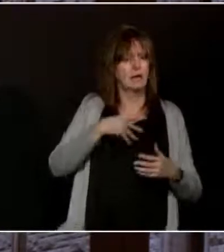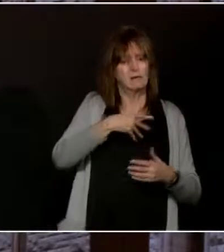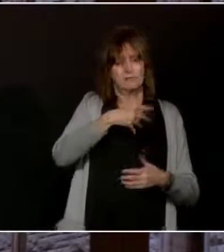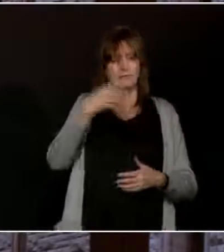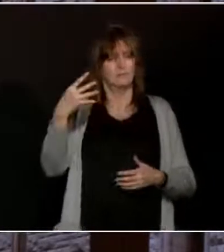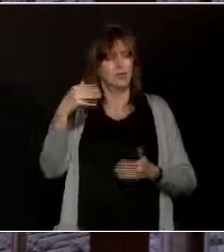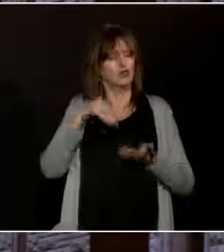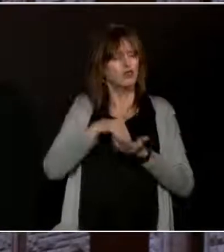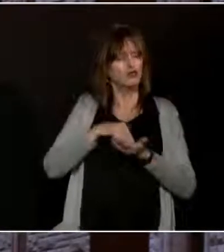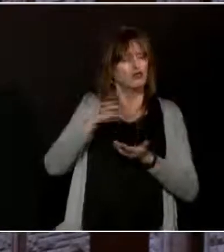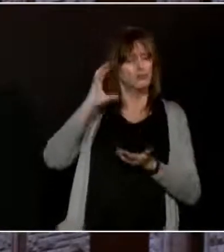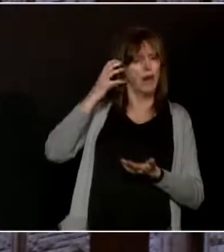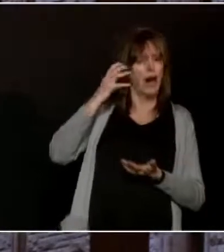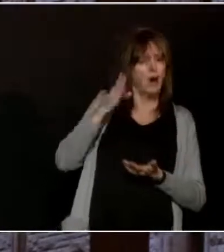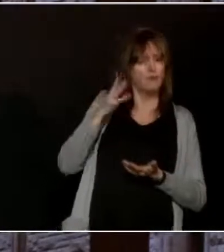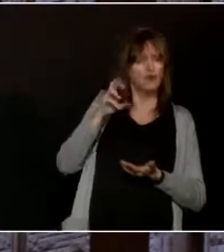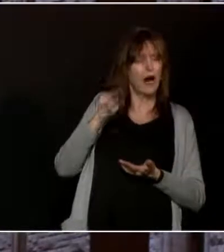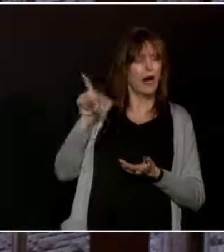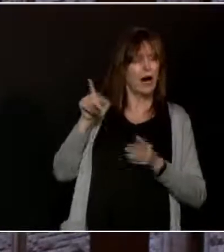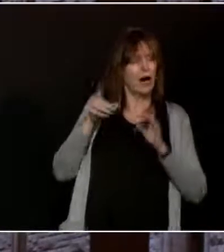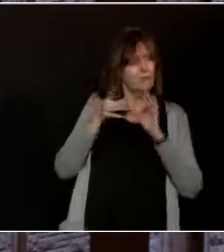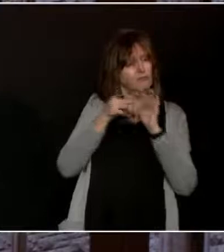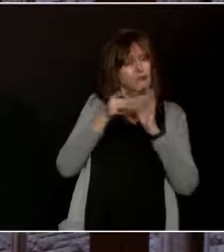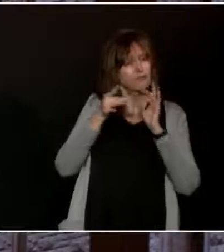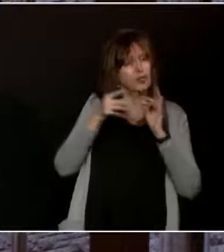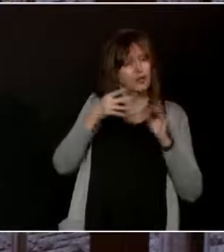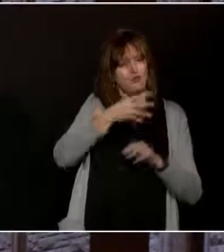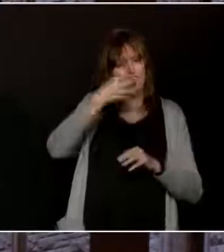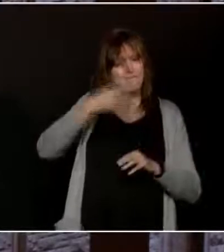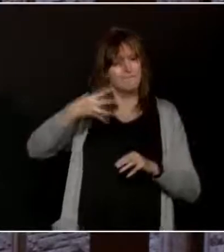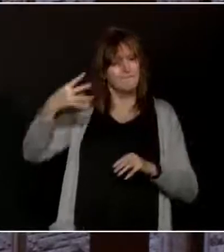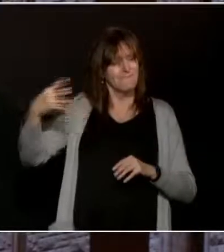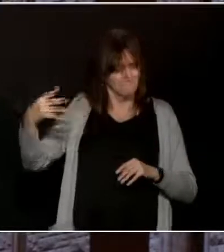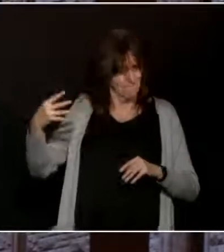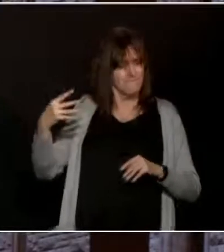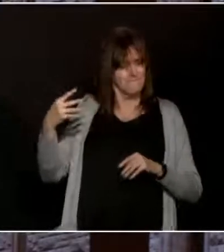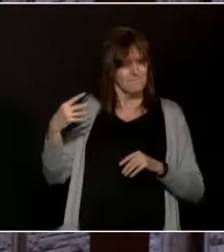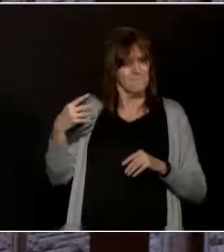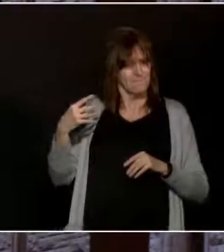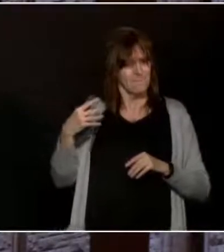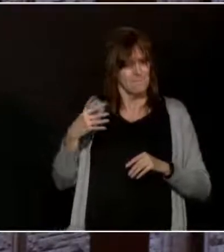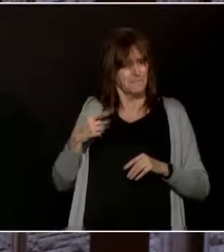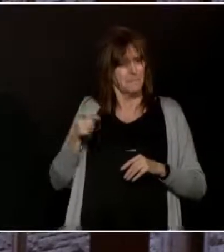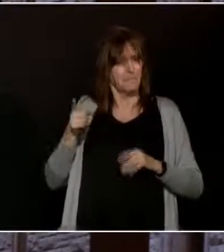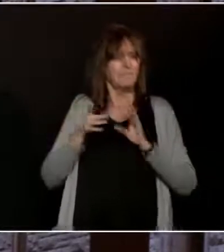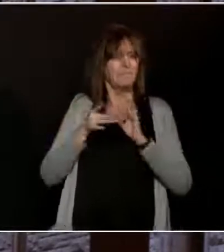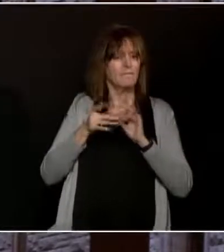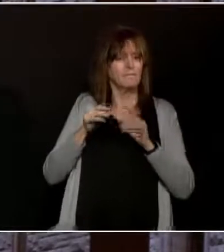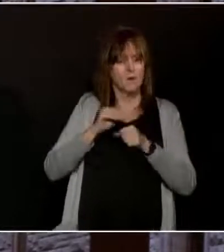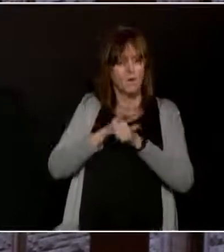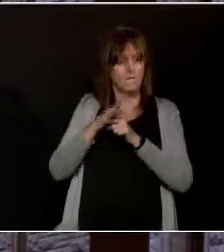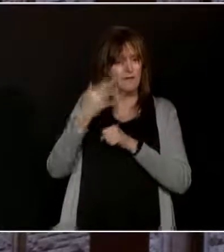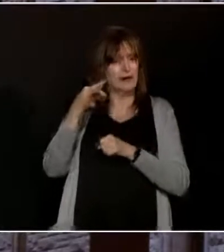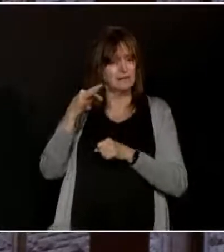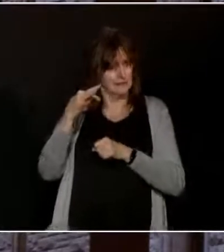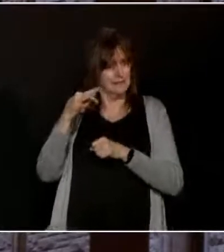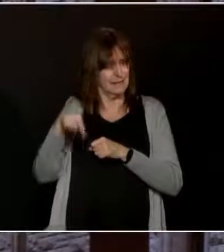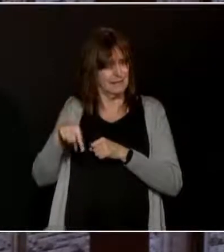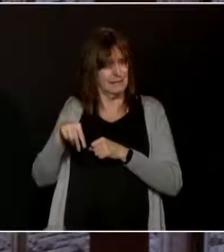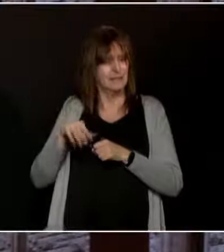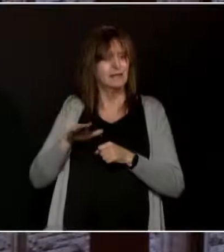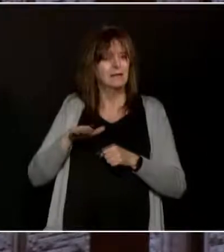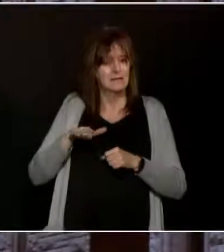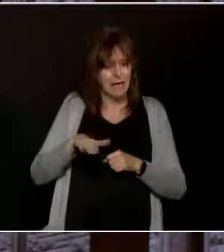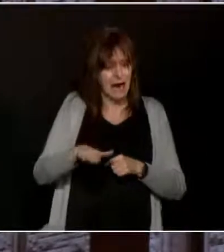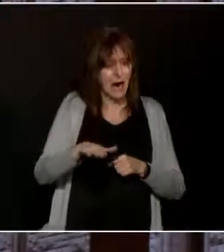the regular COVID-19 going down as the variants start going up, and it's a replacement. And I think the